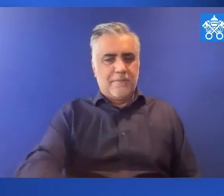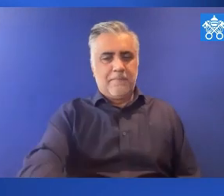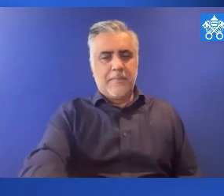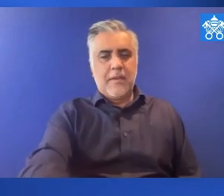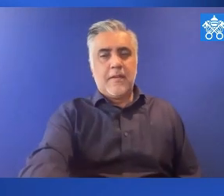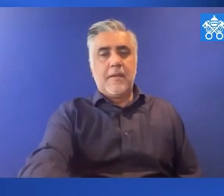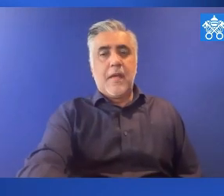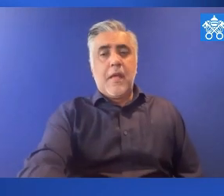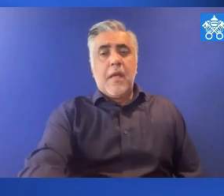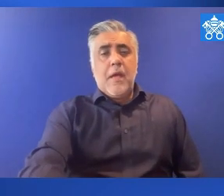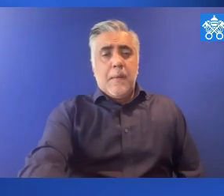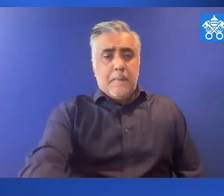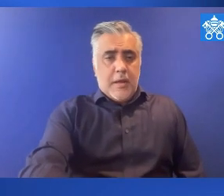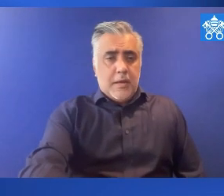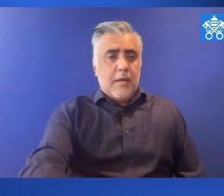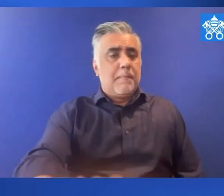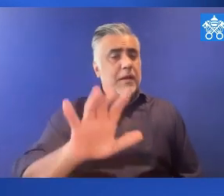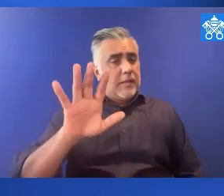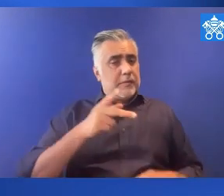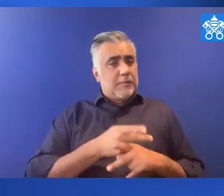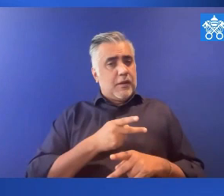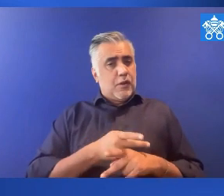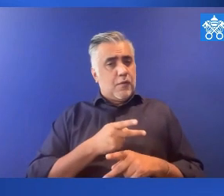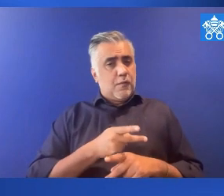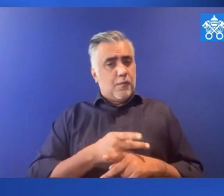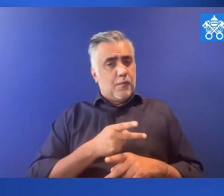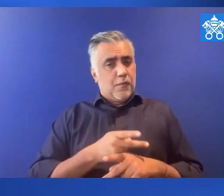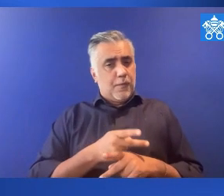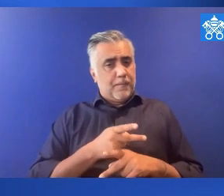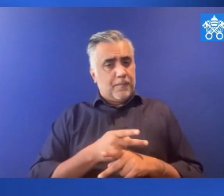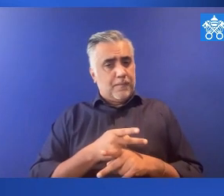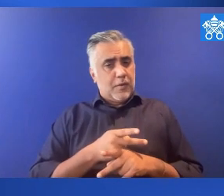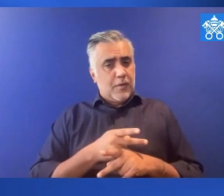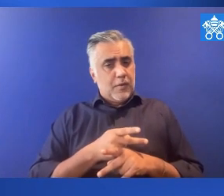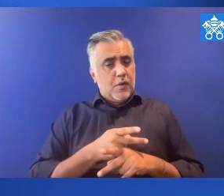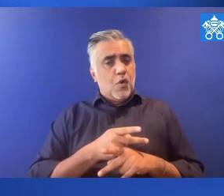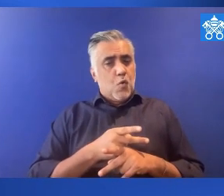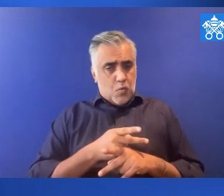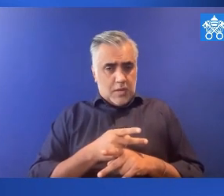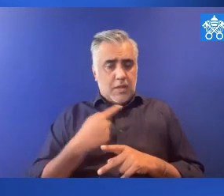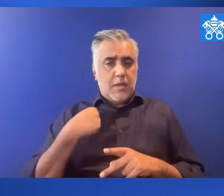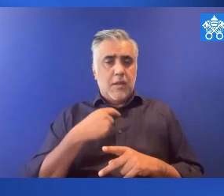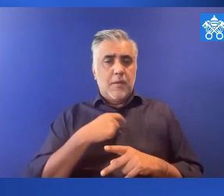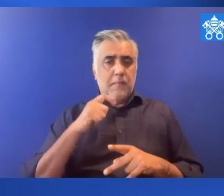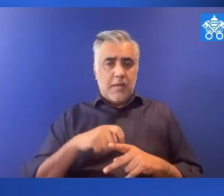That is the beauty of consolation. But let us be careful.